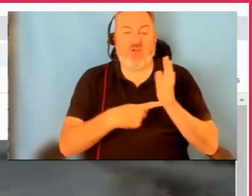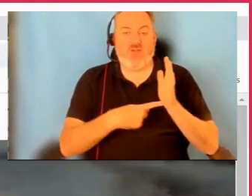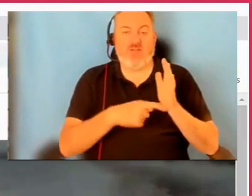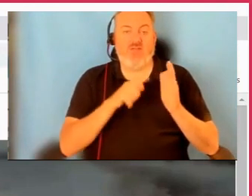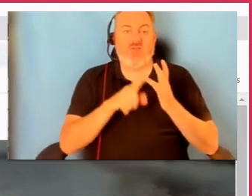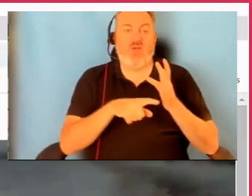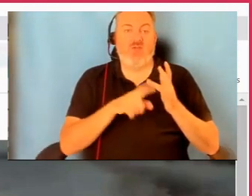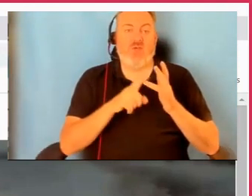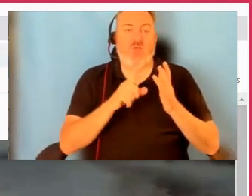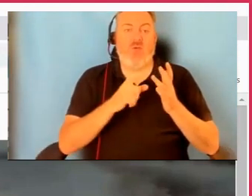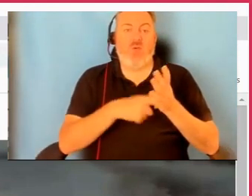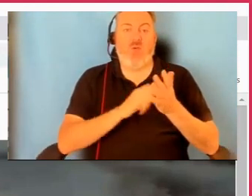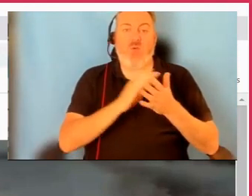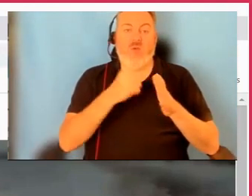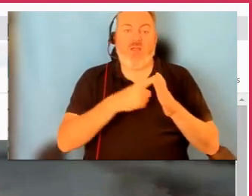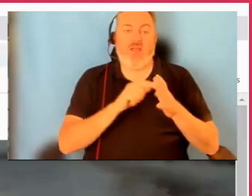alzscot.orca.com.